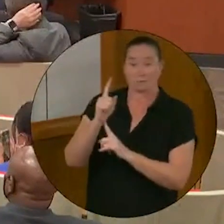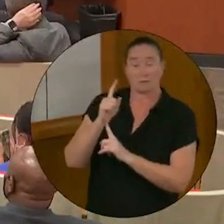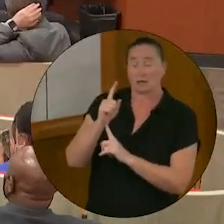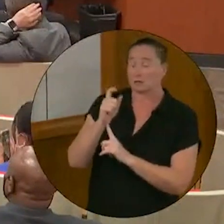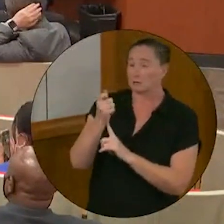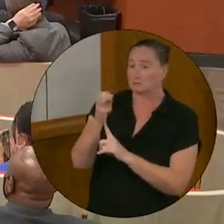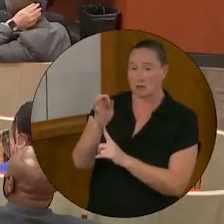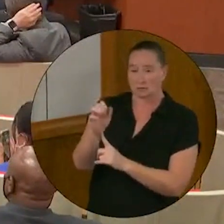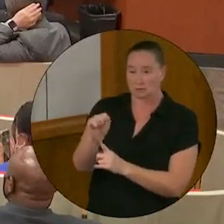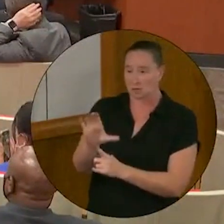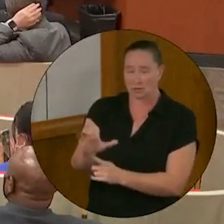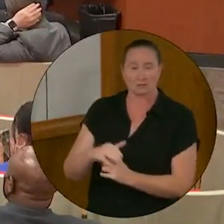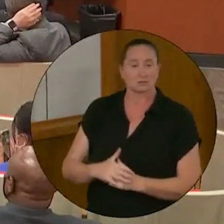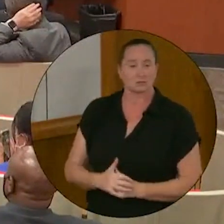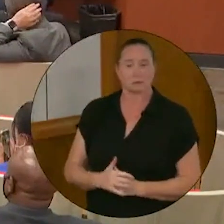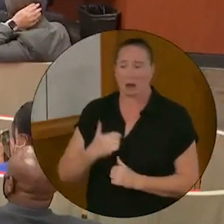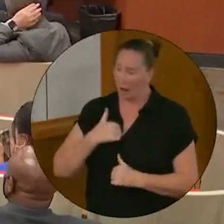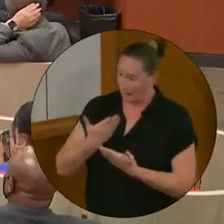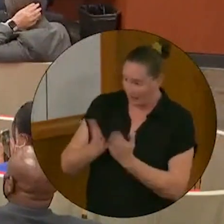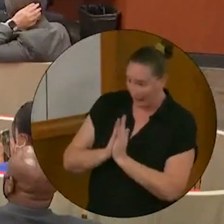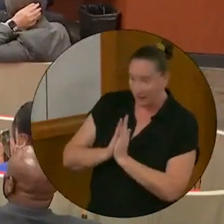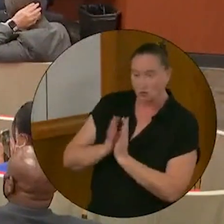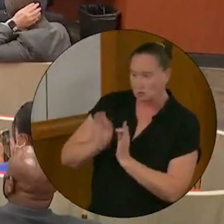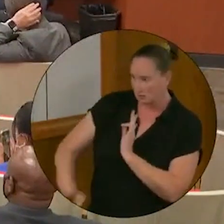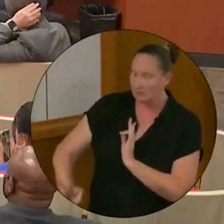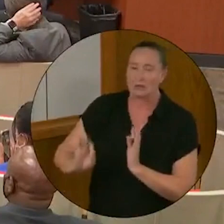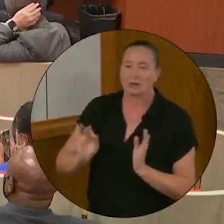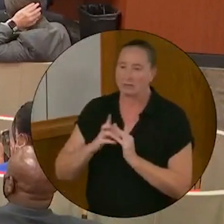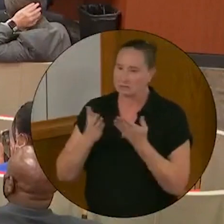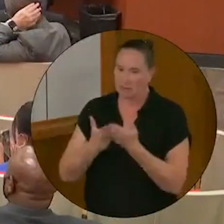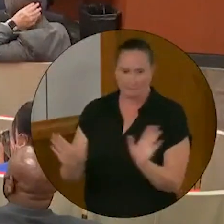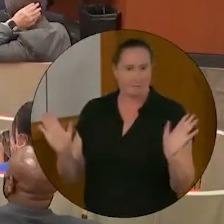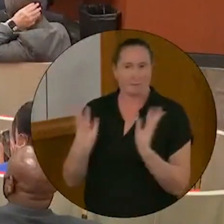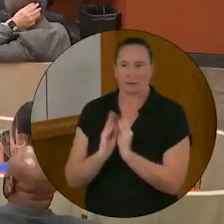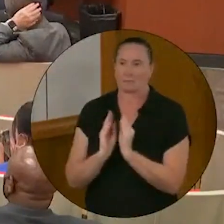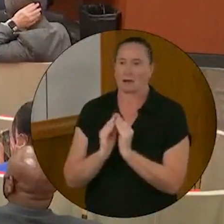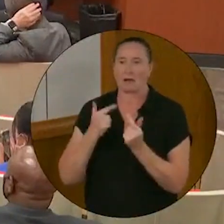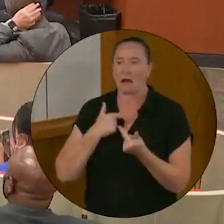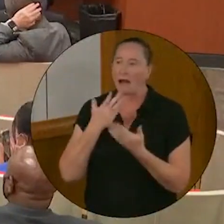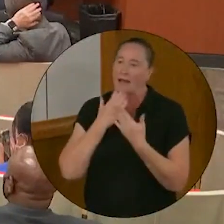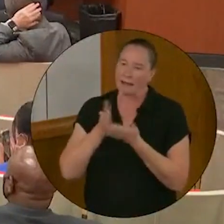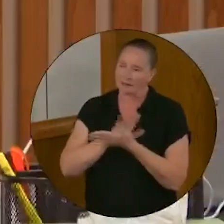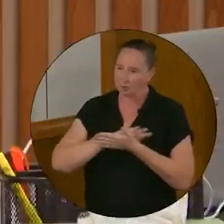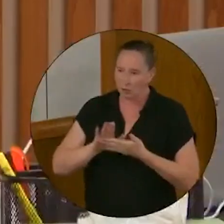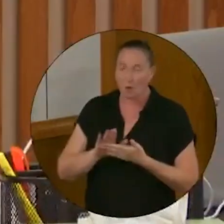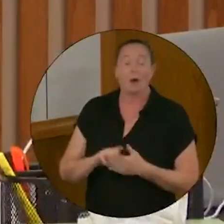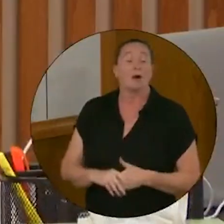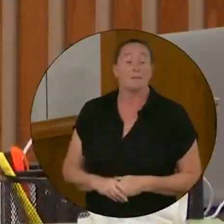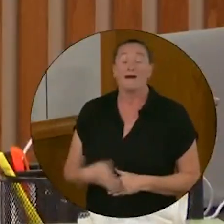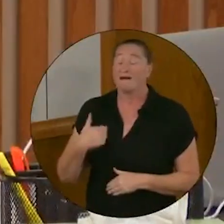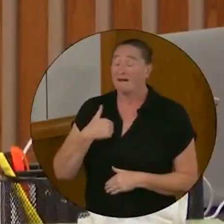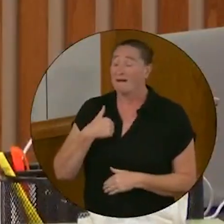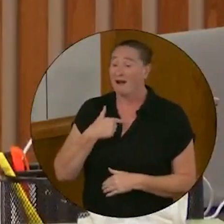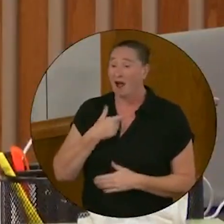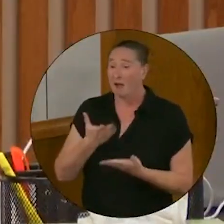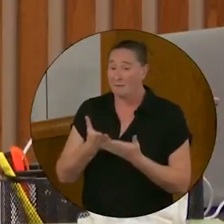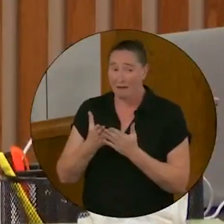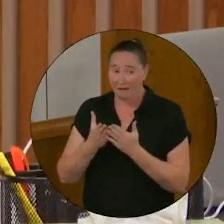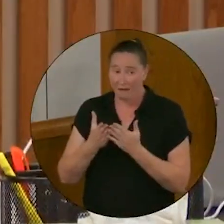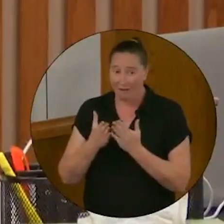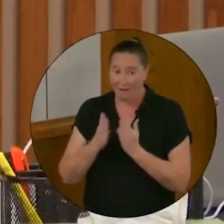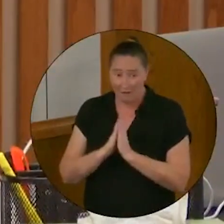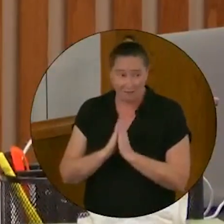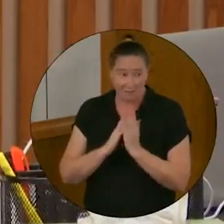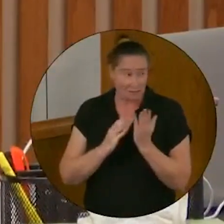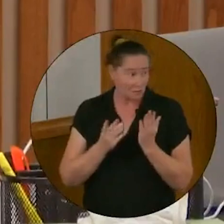19 seconds. I ask you simply, this is a public meeting. I ask for decorum, and I'm asking Dr.